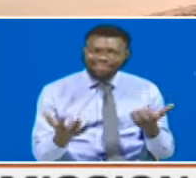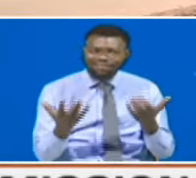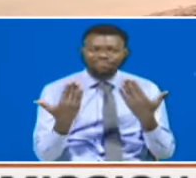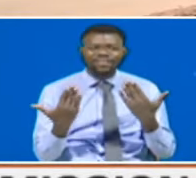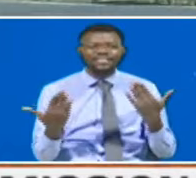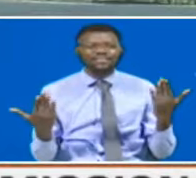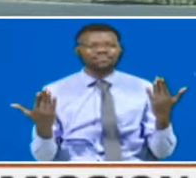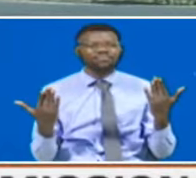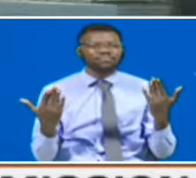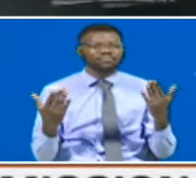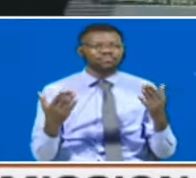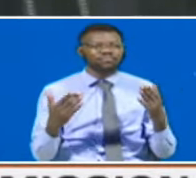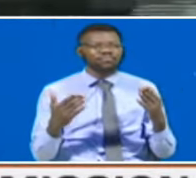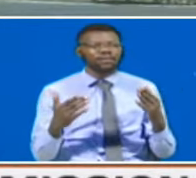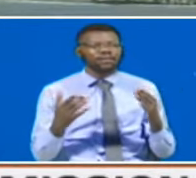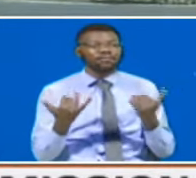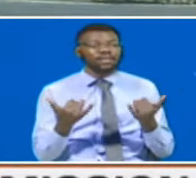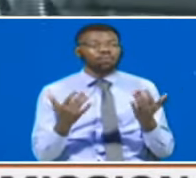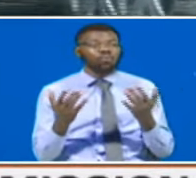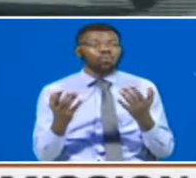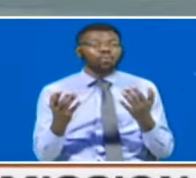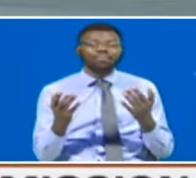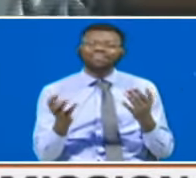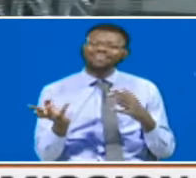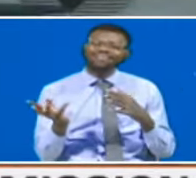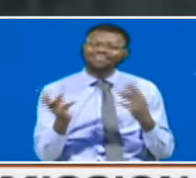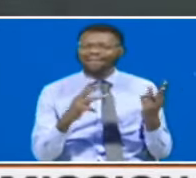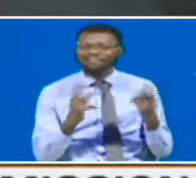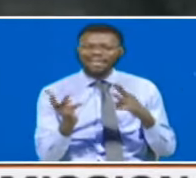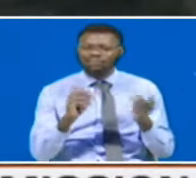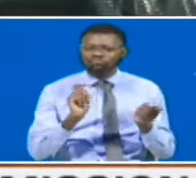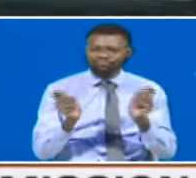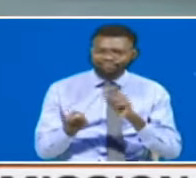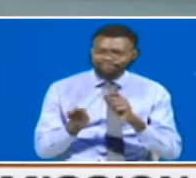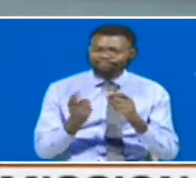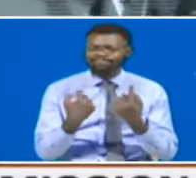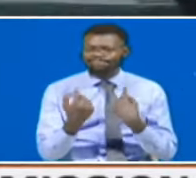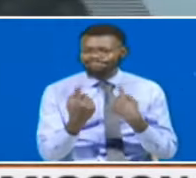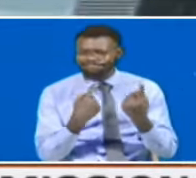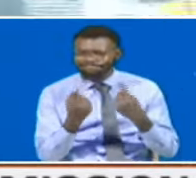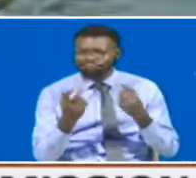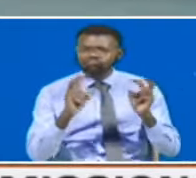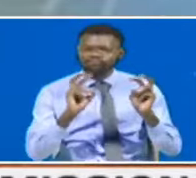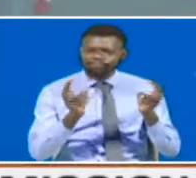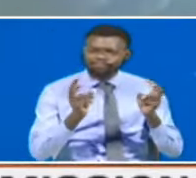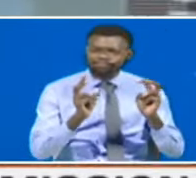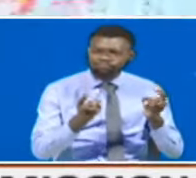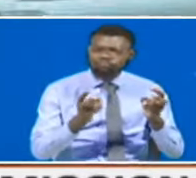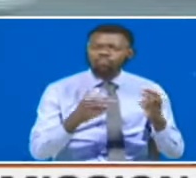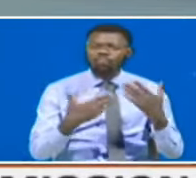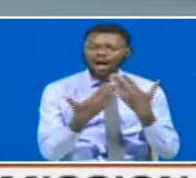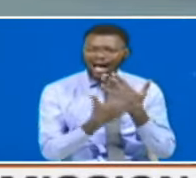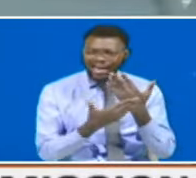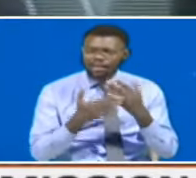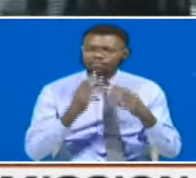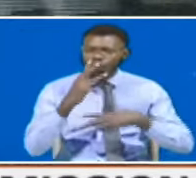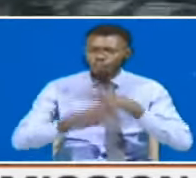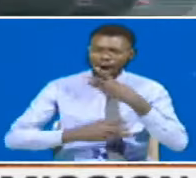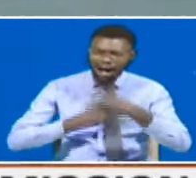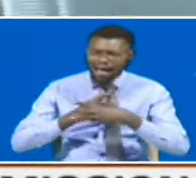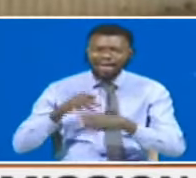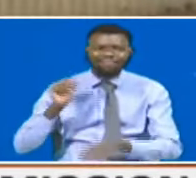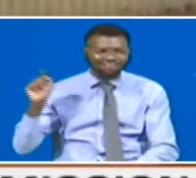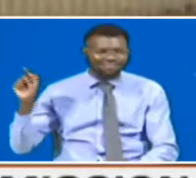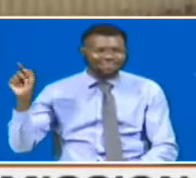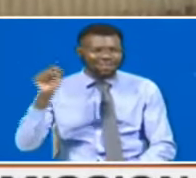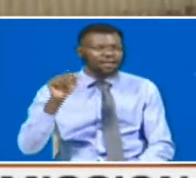raw materials. Climate change talks continue to top the world headlines. Carbon emission from long-distance trucks cannot be